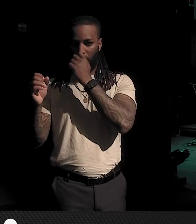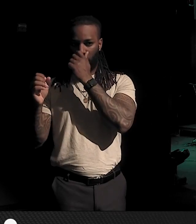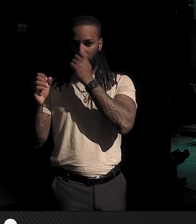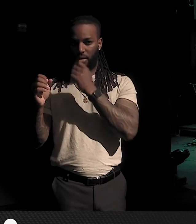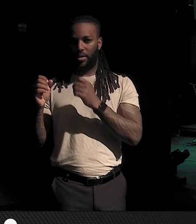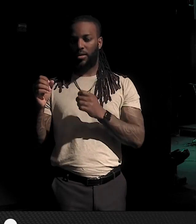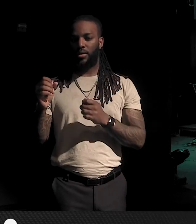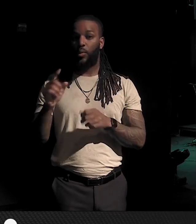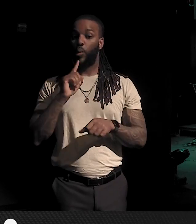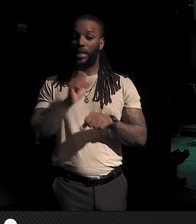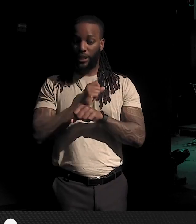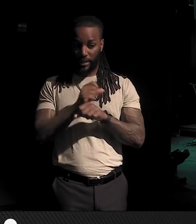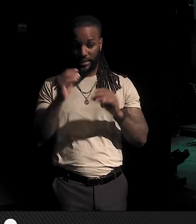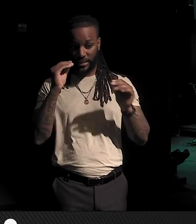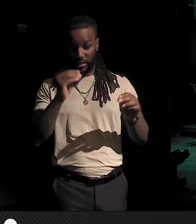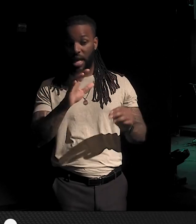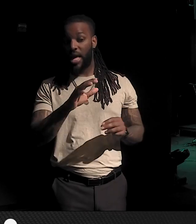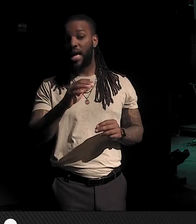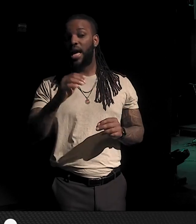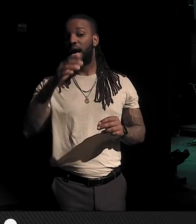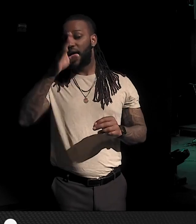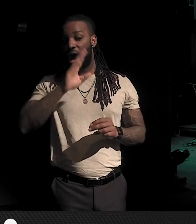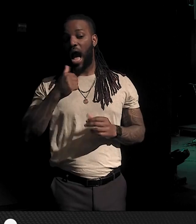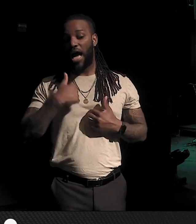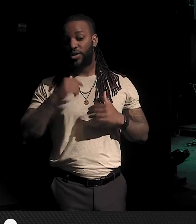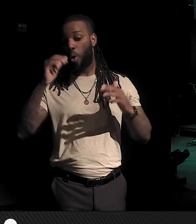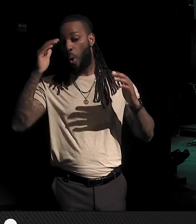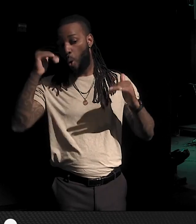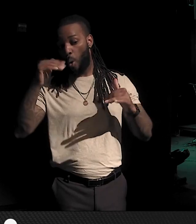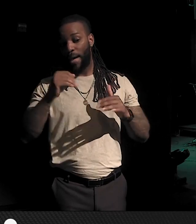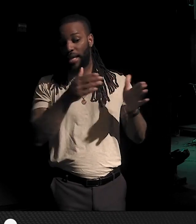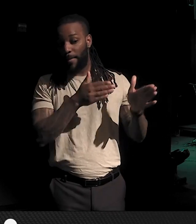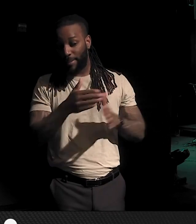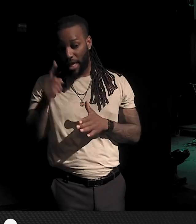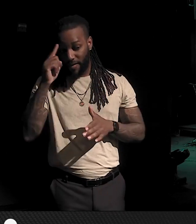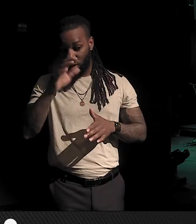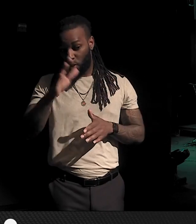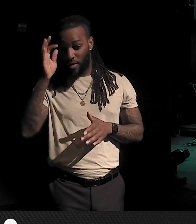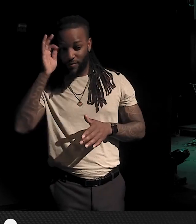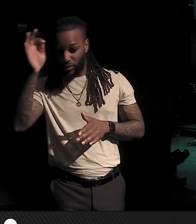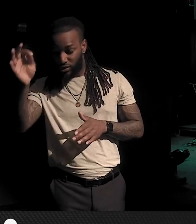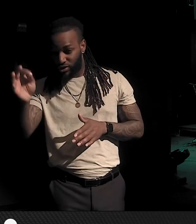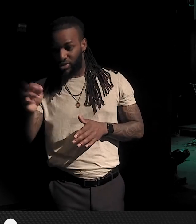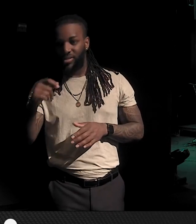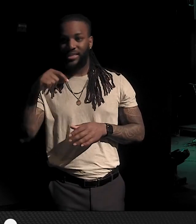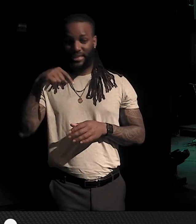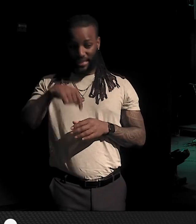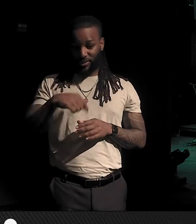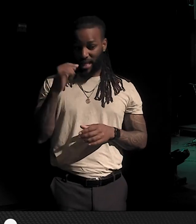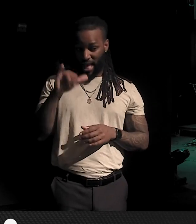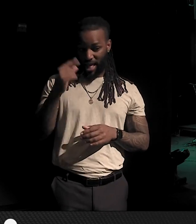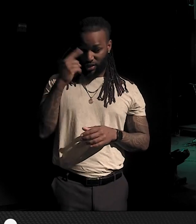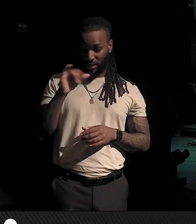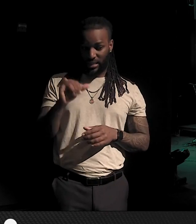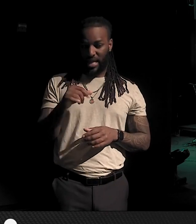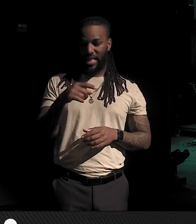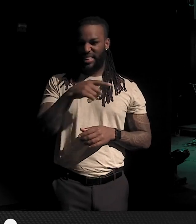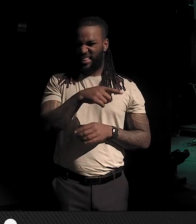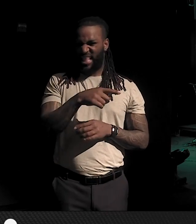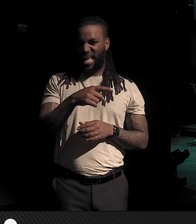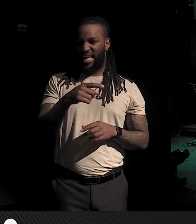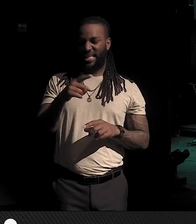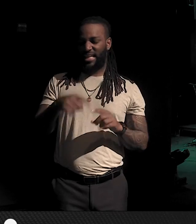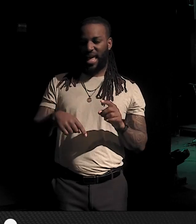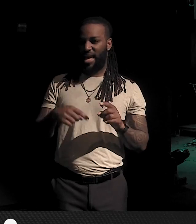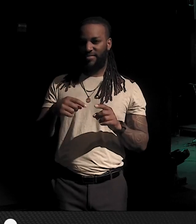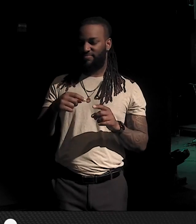we are like literally teaching them, hey, God has a hope and a plan for your future. Come on. And this is what part of that looks like. And they can articulate,